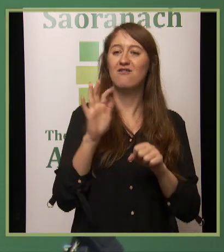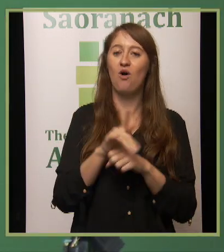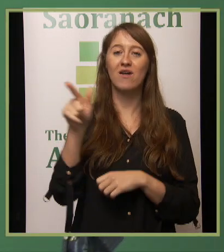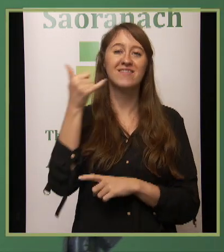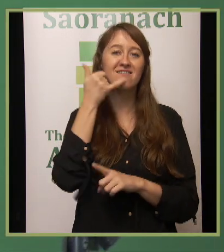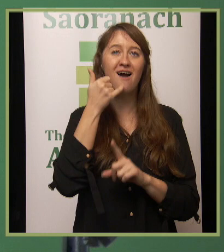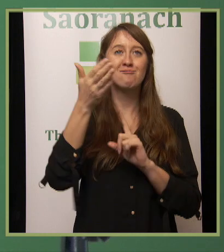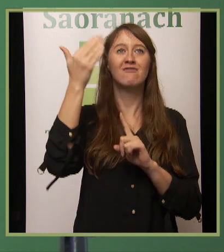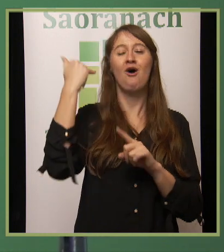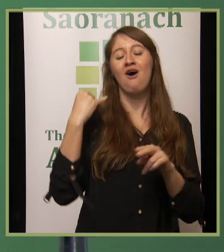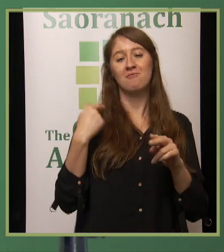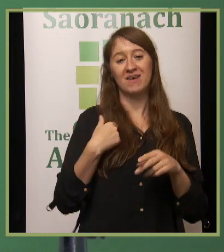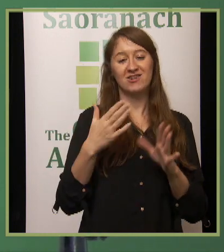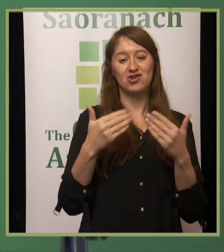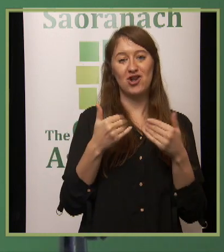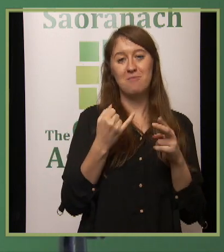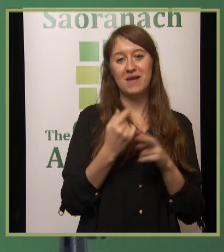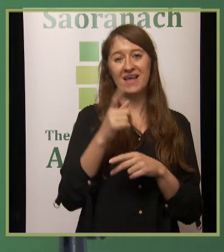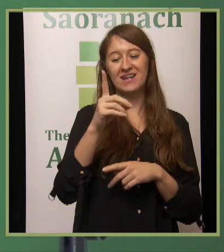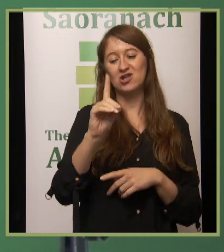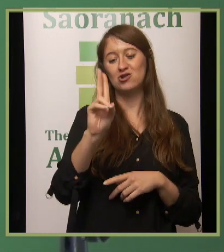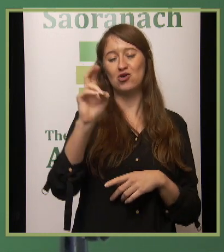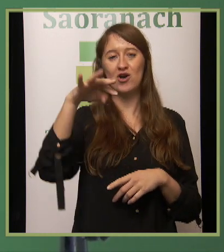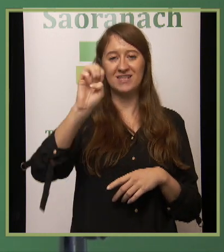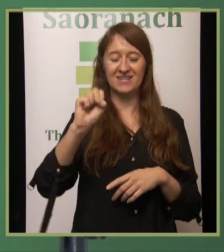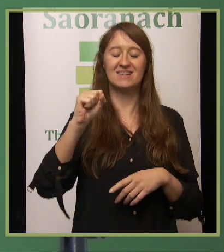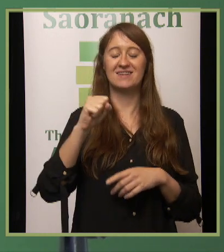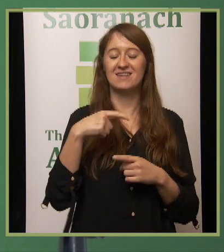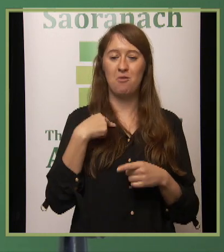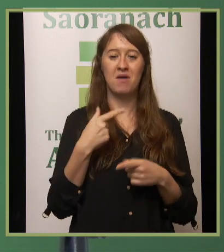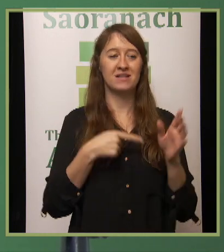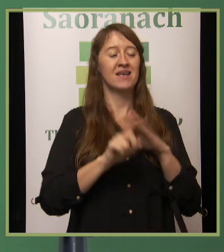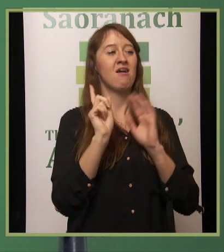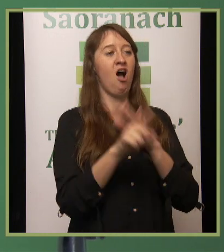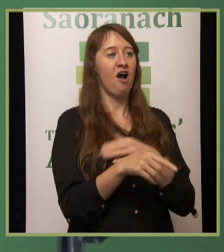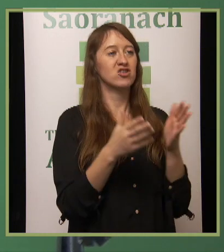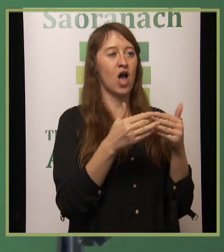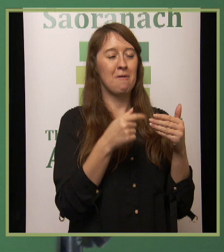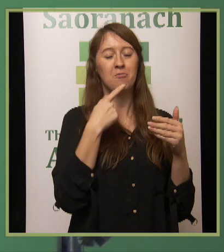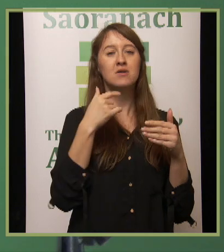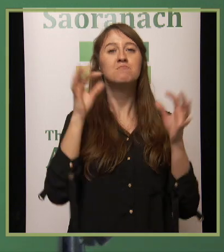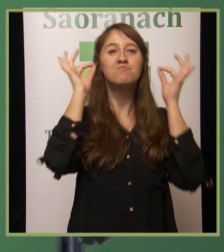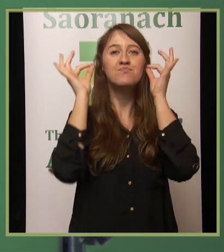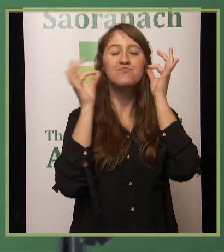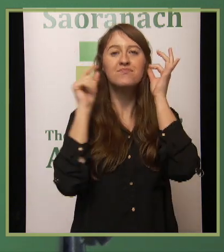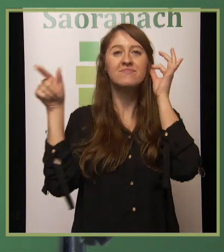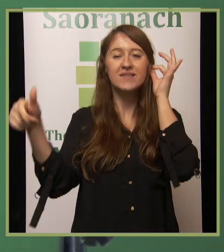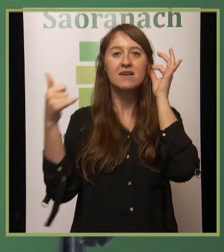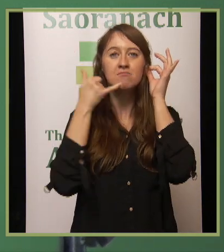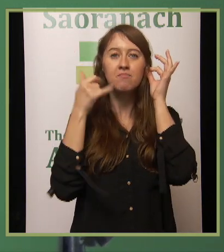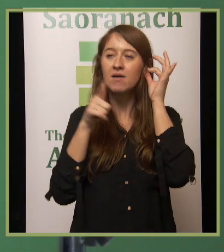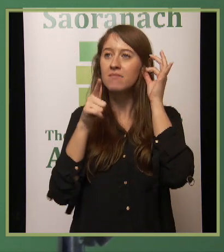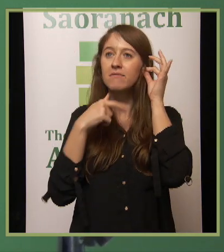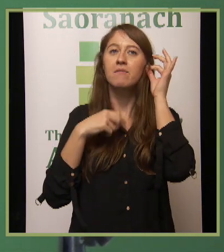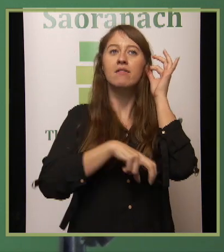was doing my shopping in Dunn's. It was the worst shop ever, because I was talking to Art on my earphones and literally bought nothing that we needed in the